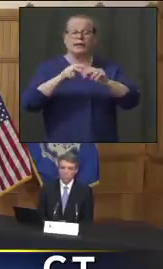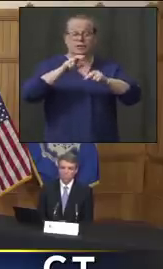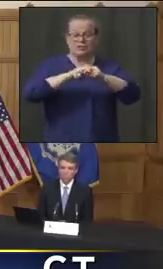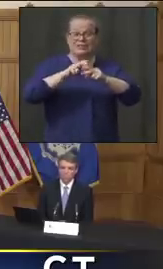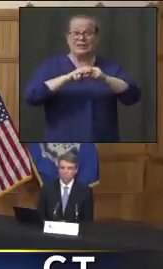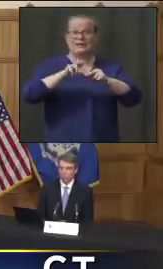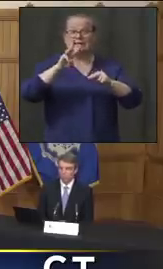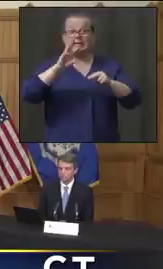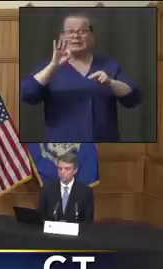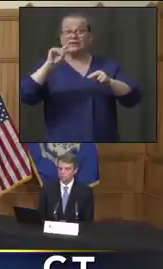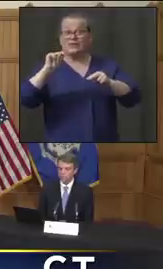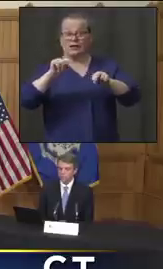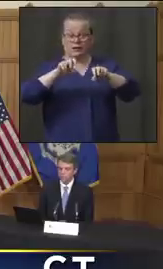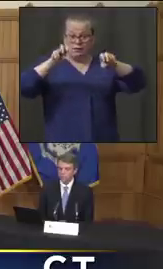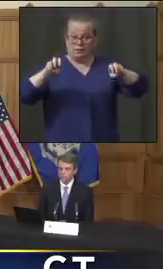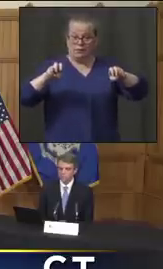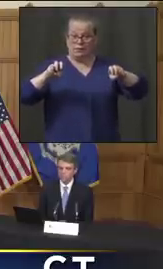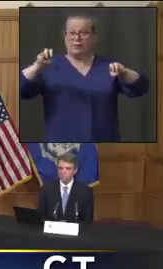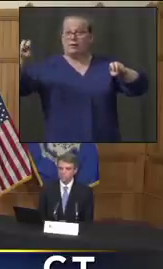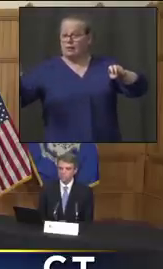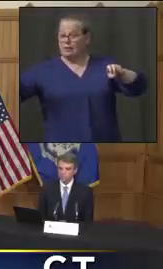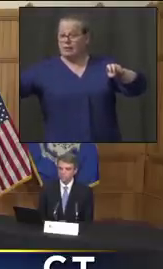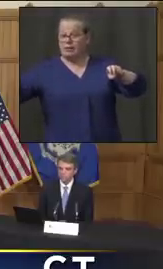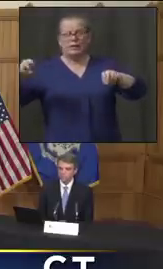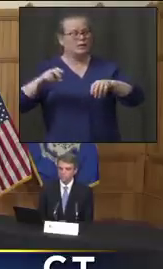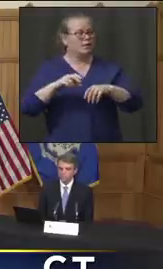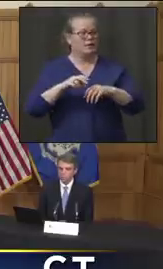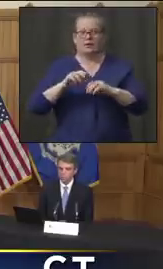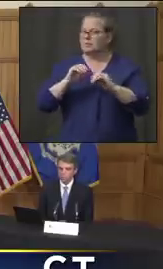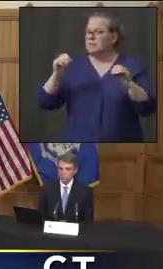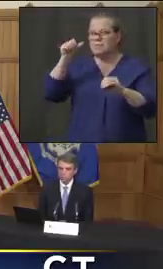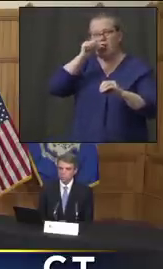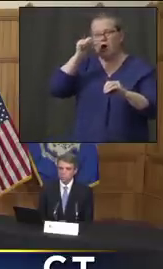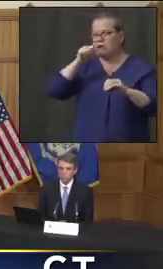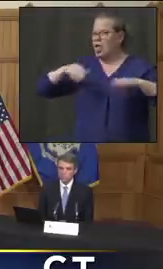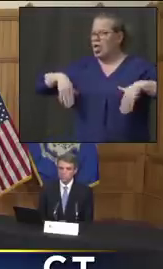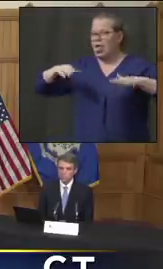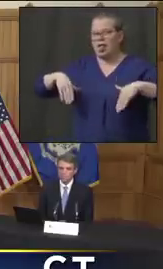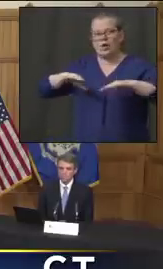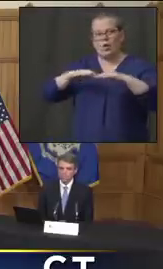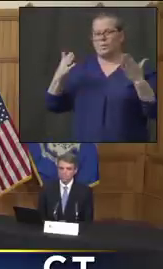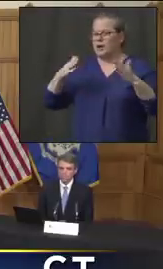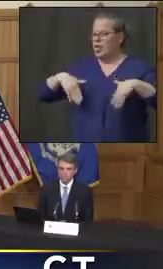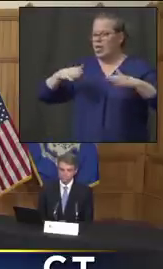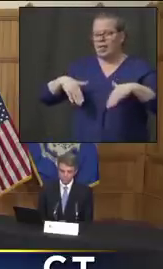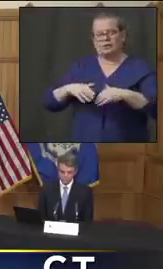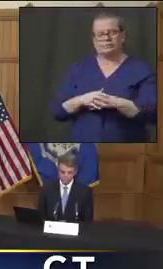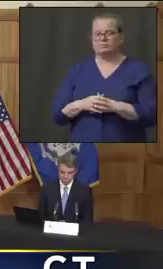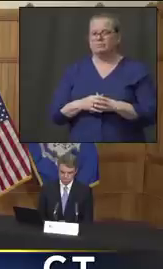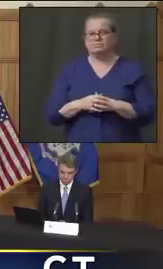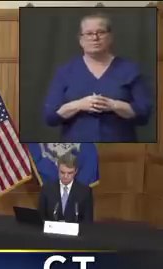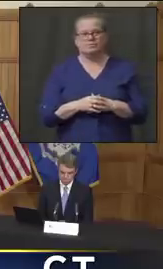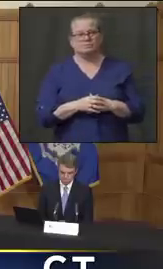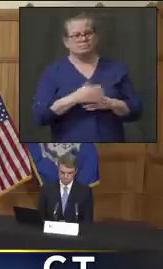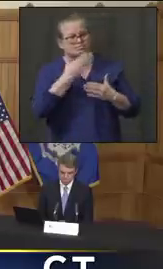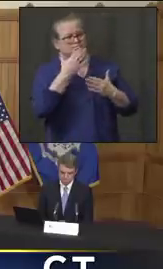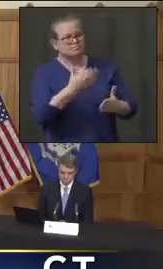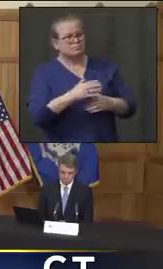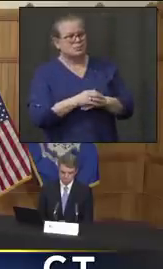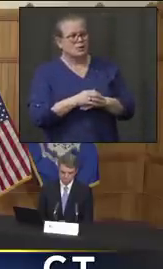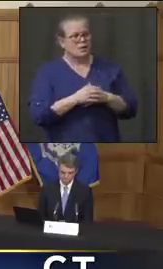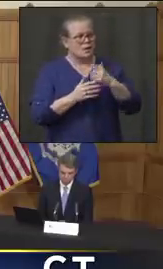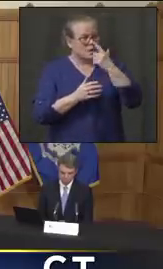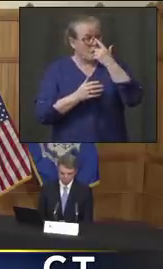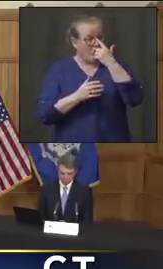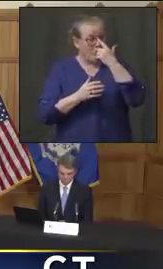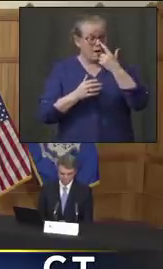No bars. No bars. No bars. No bars. Okay. Thank you very much. Sorry about that, Paul, but it's just a